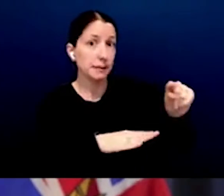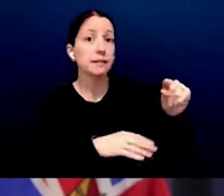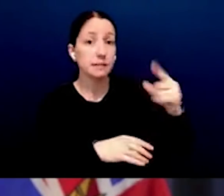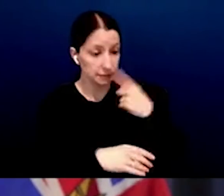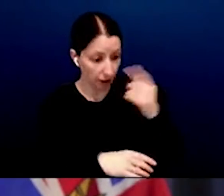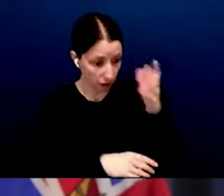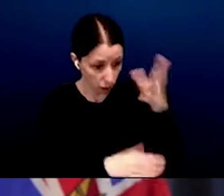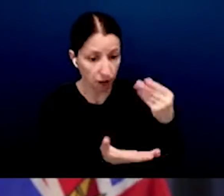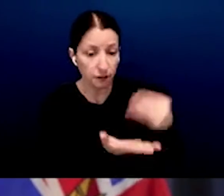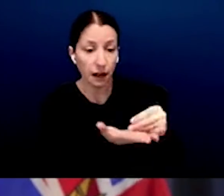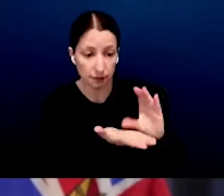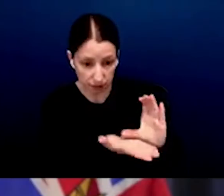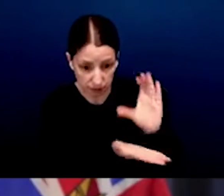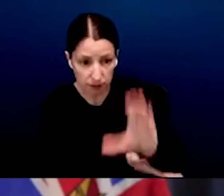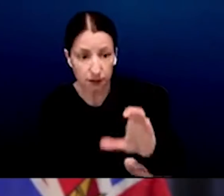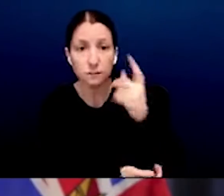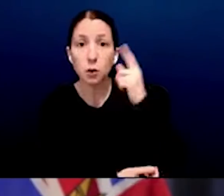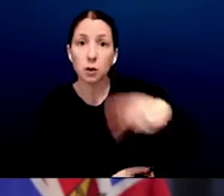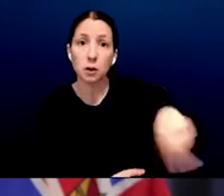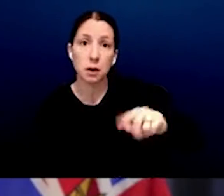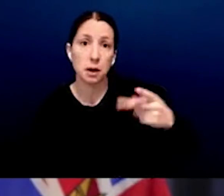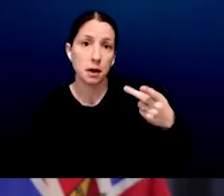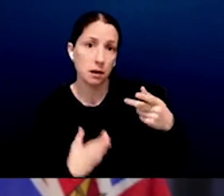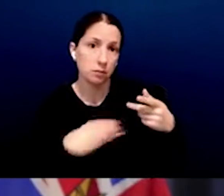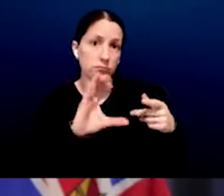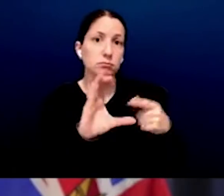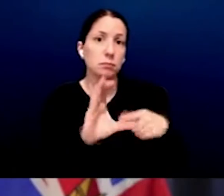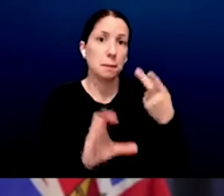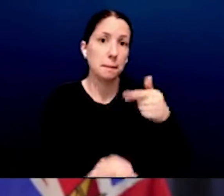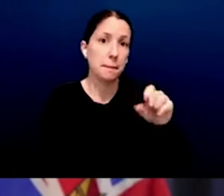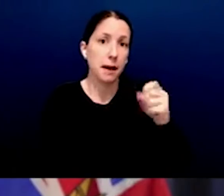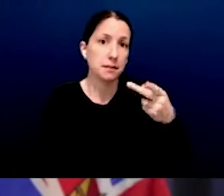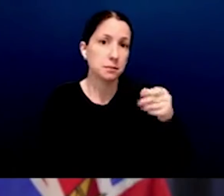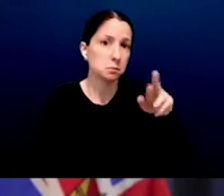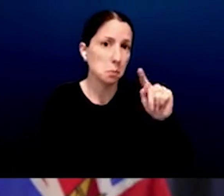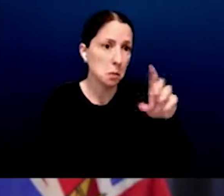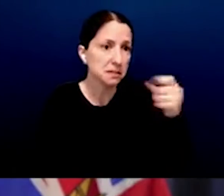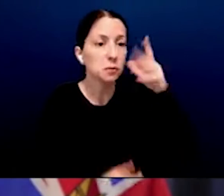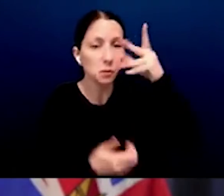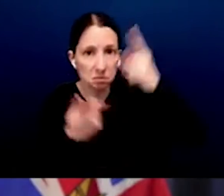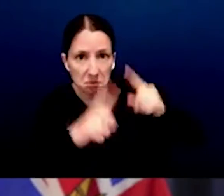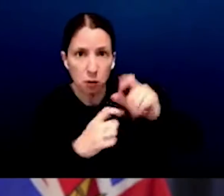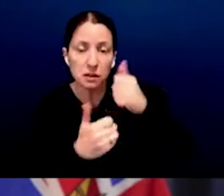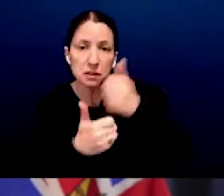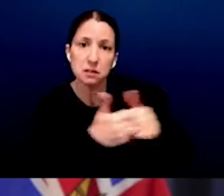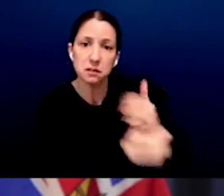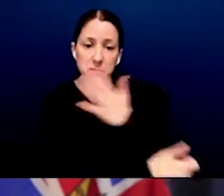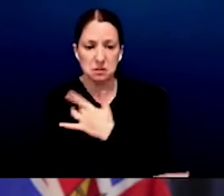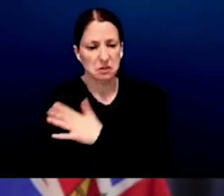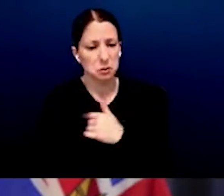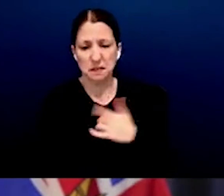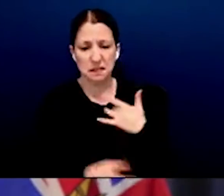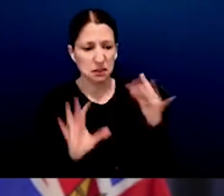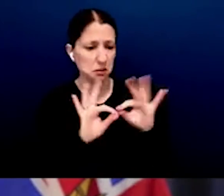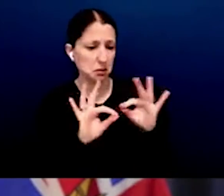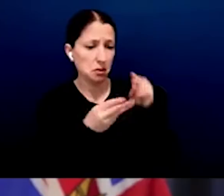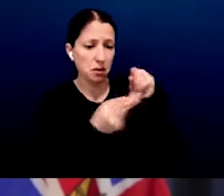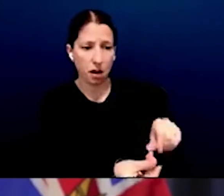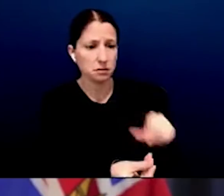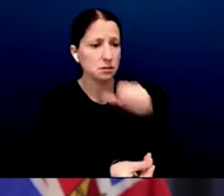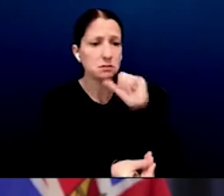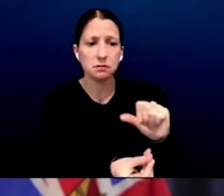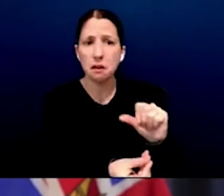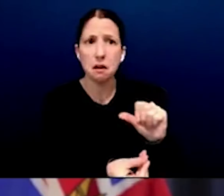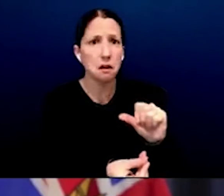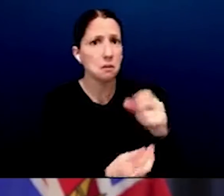forward and working with the provinces as we distribute them. So I'm not concerned that the cost will be an issue from the provincial treasury